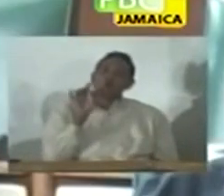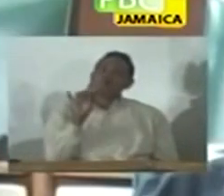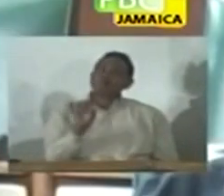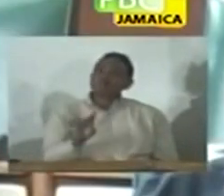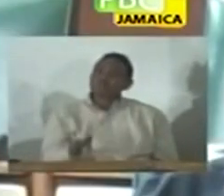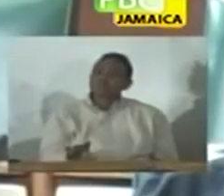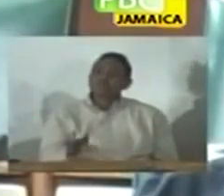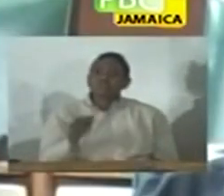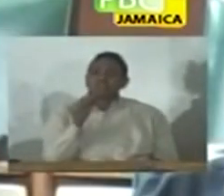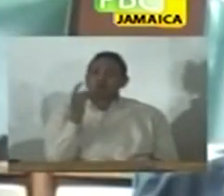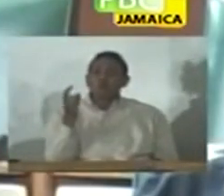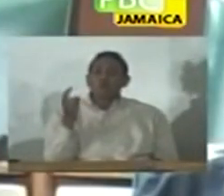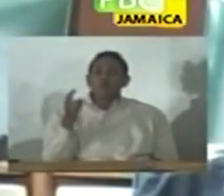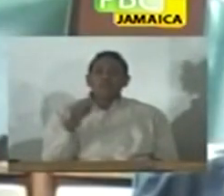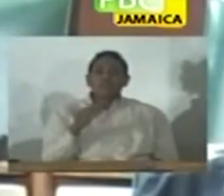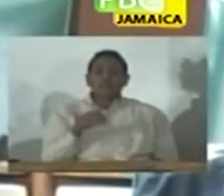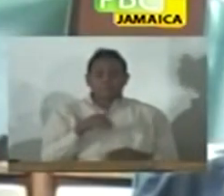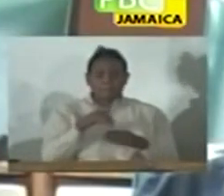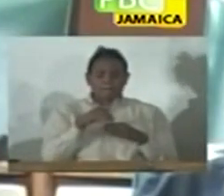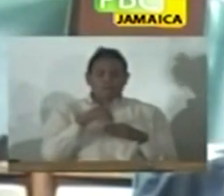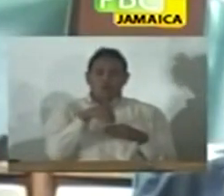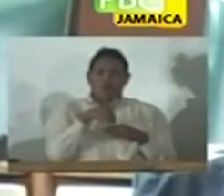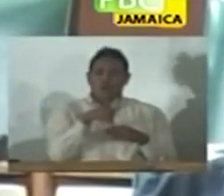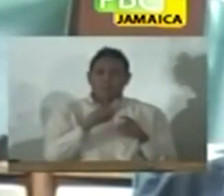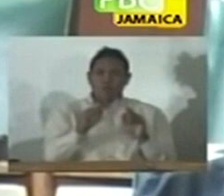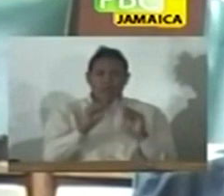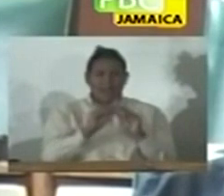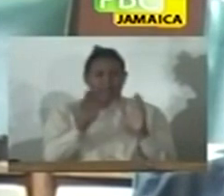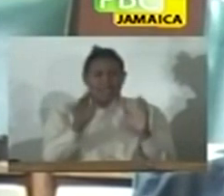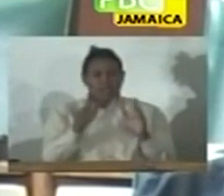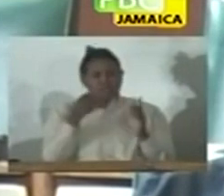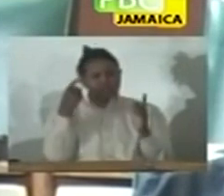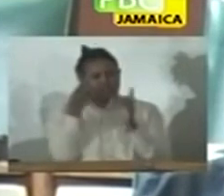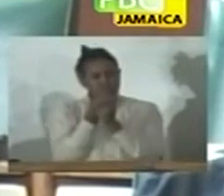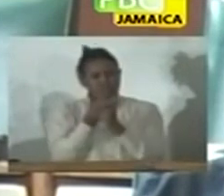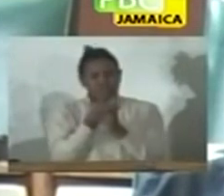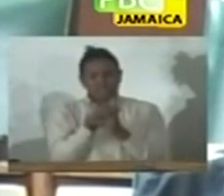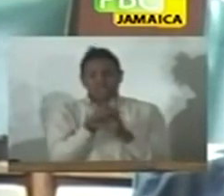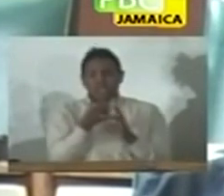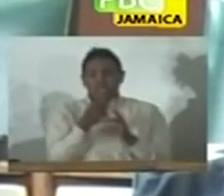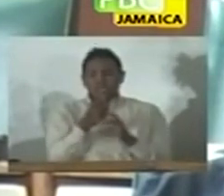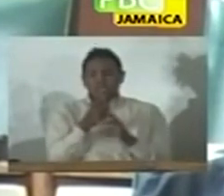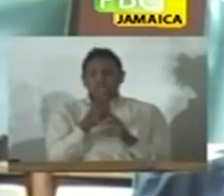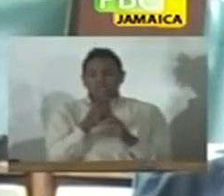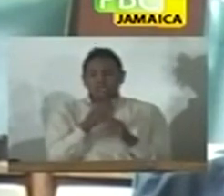not only bordering, but very clearly being made to impute a certain kind of